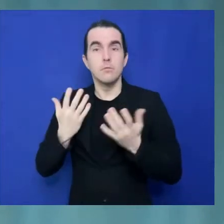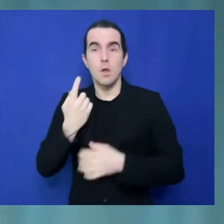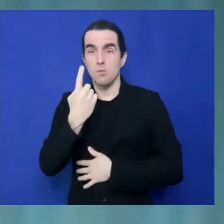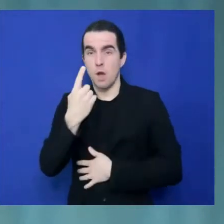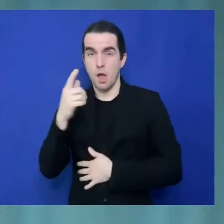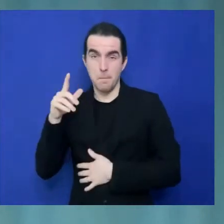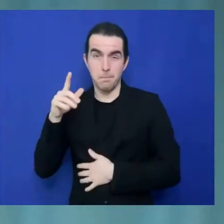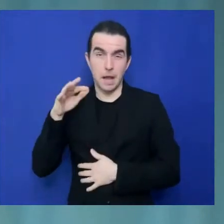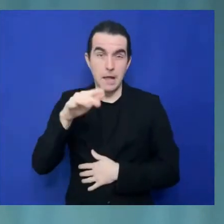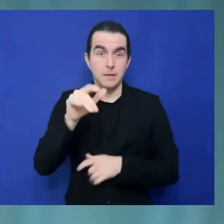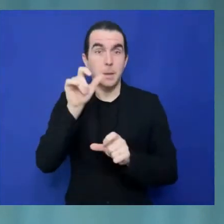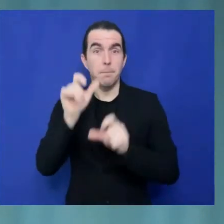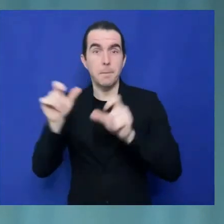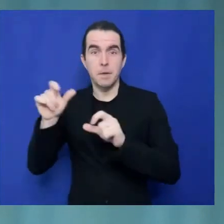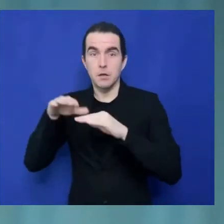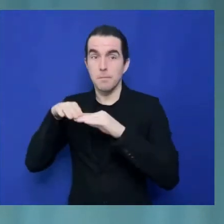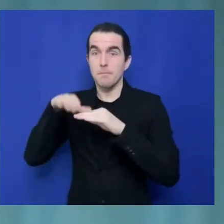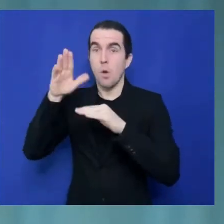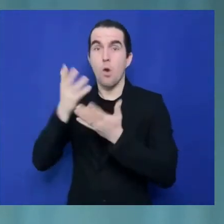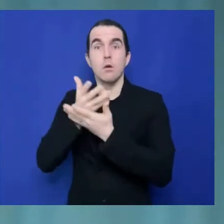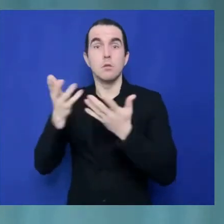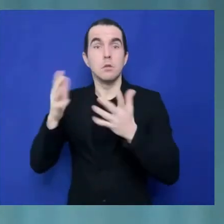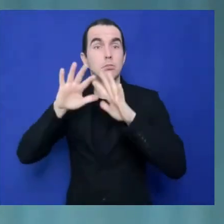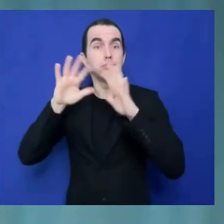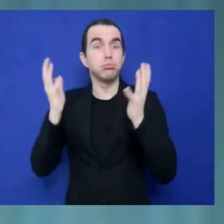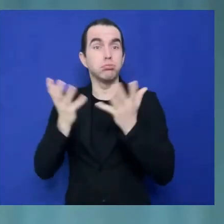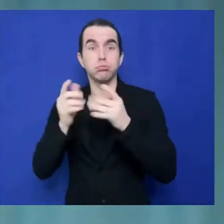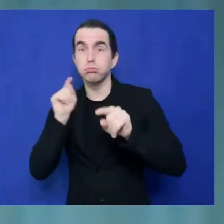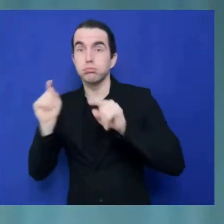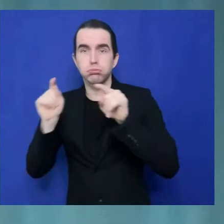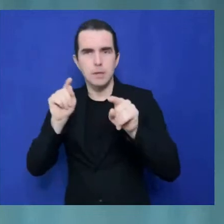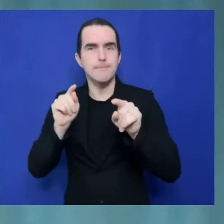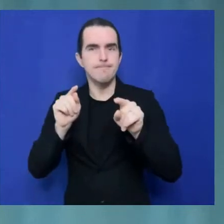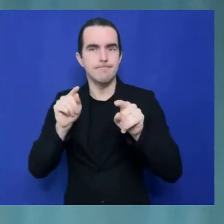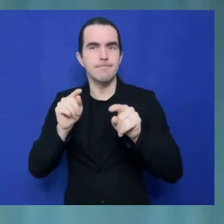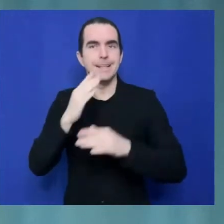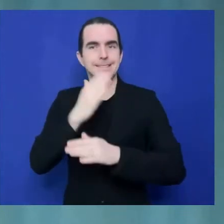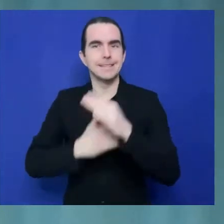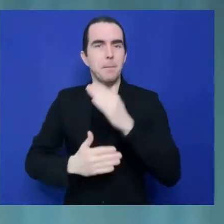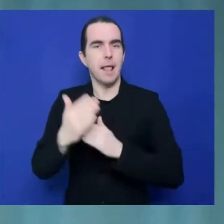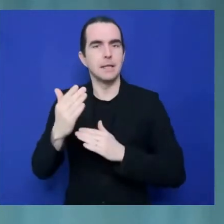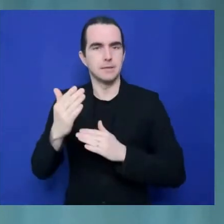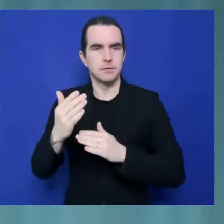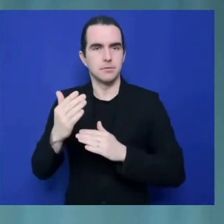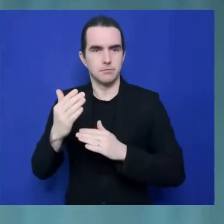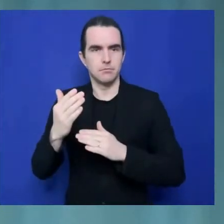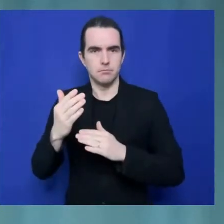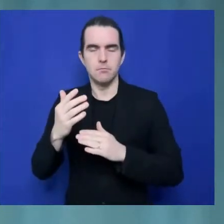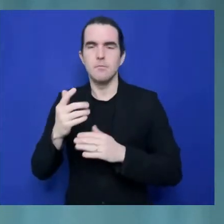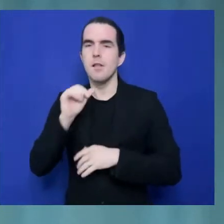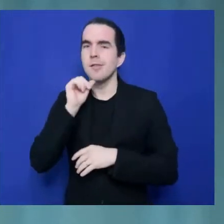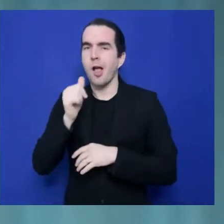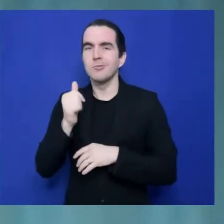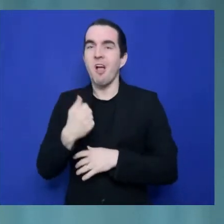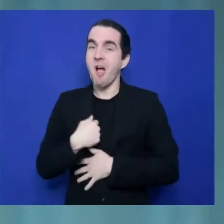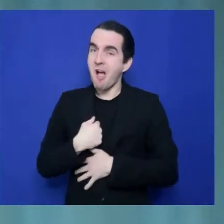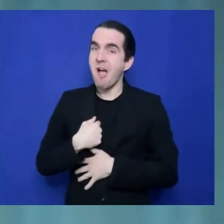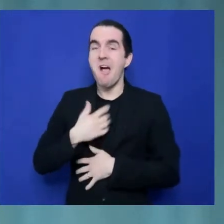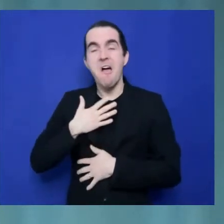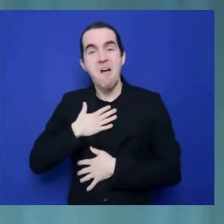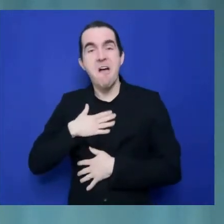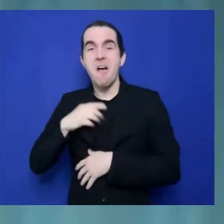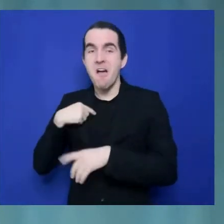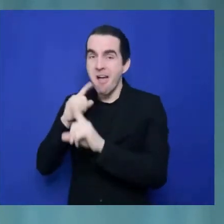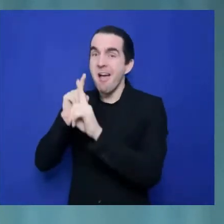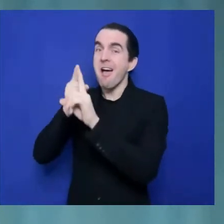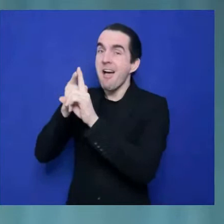obligation. The theme that you have chosen for this year's Zero Conference, accessibility, is at the foundation of